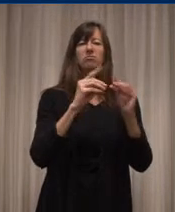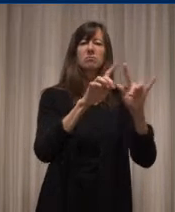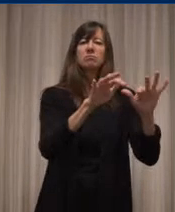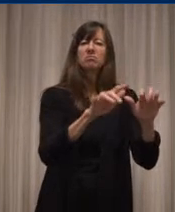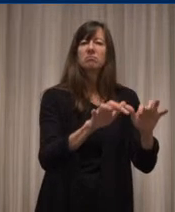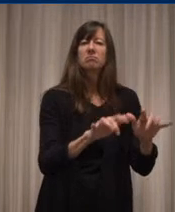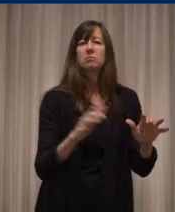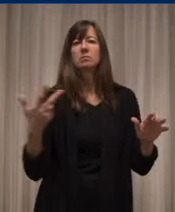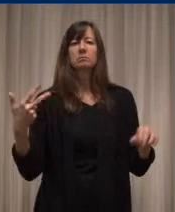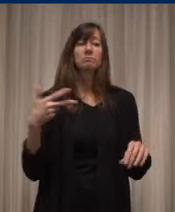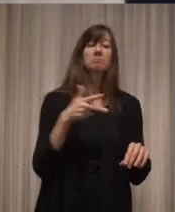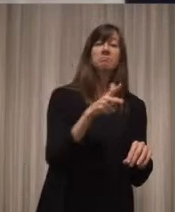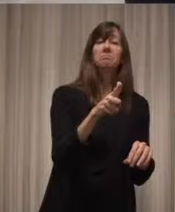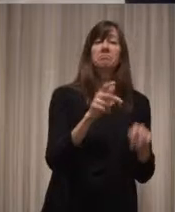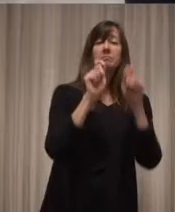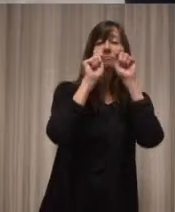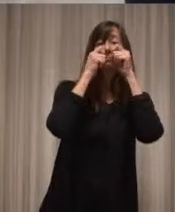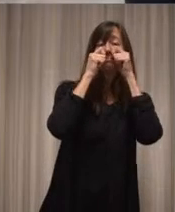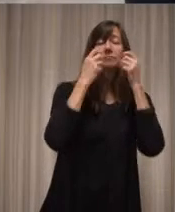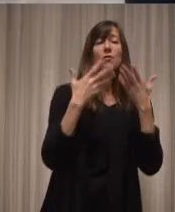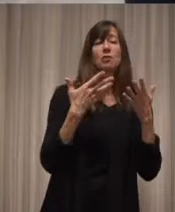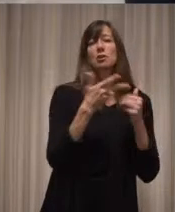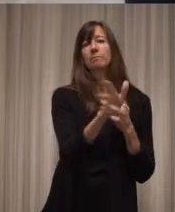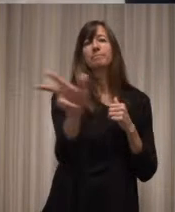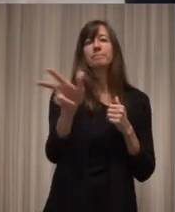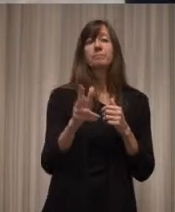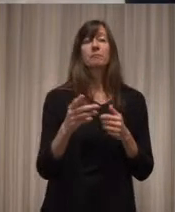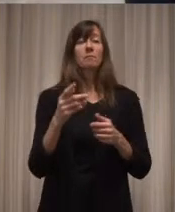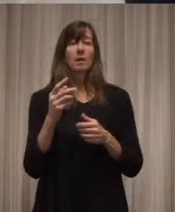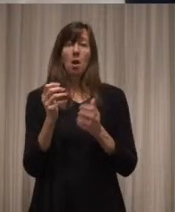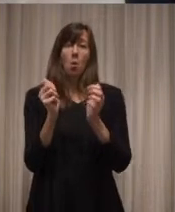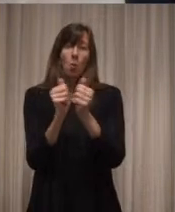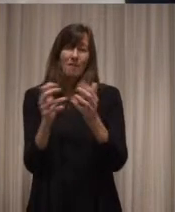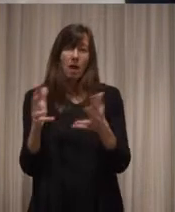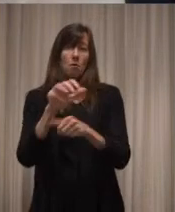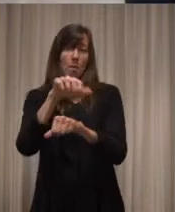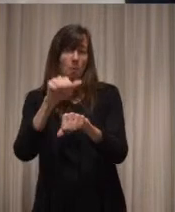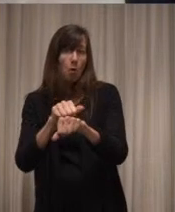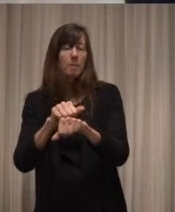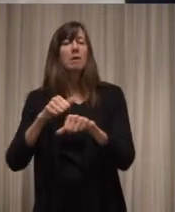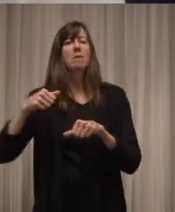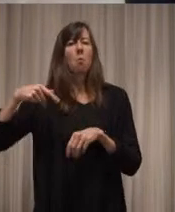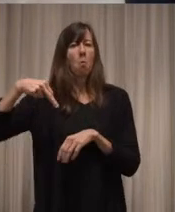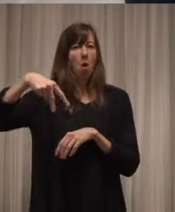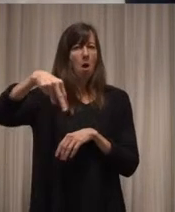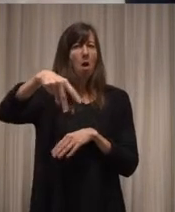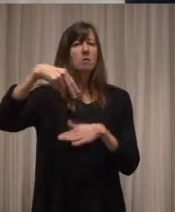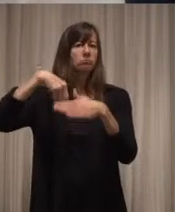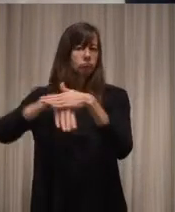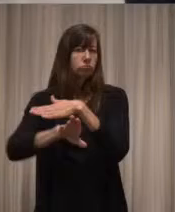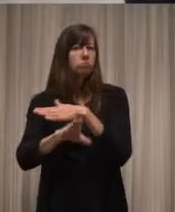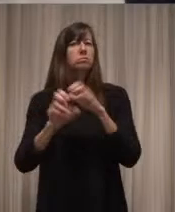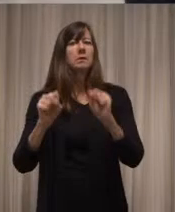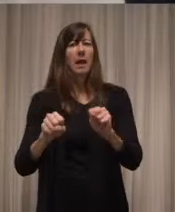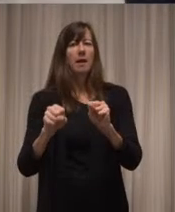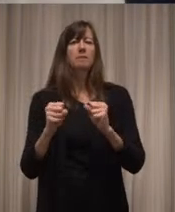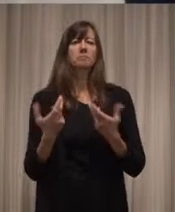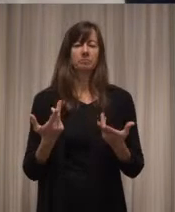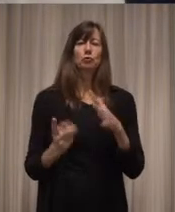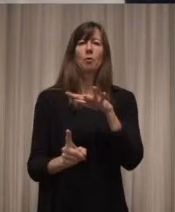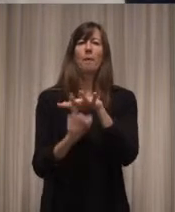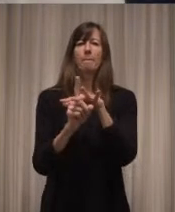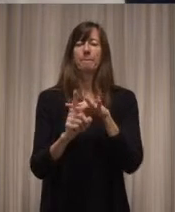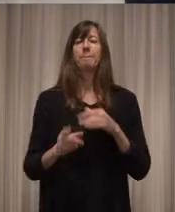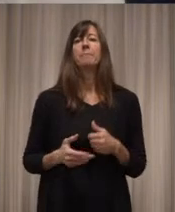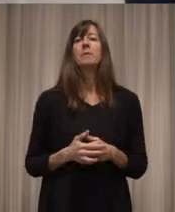an appointment. And once again, I want to thank Health Alliance. They worked, and our Ulster County DPW worked throughout the last few days